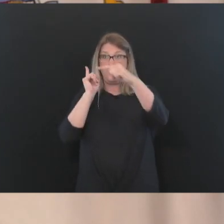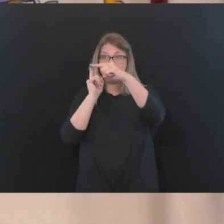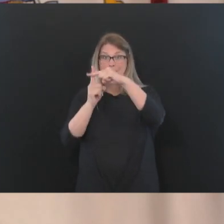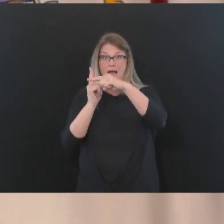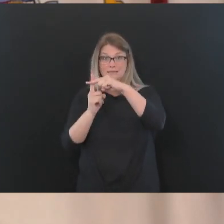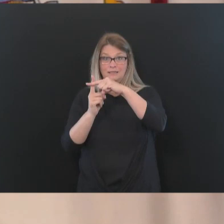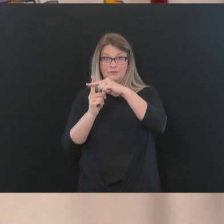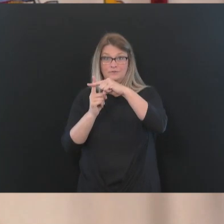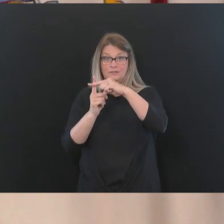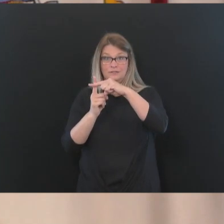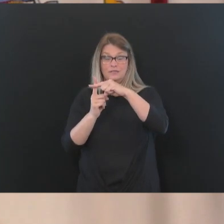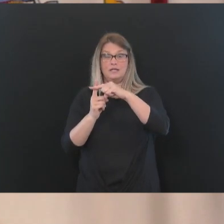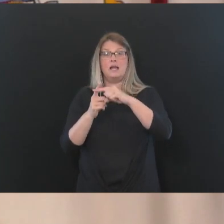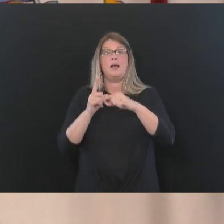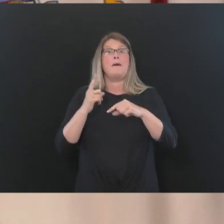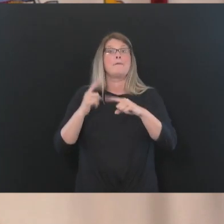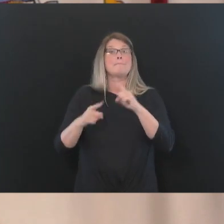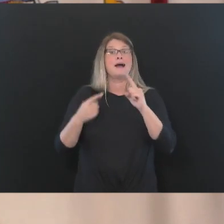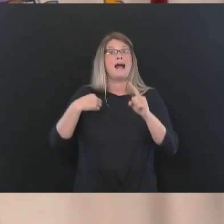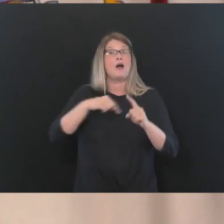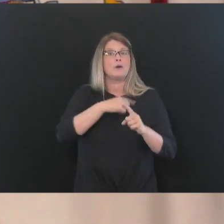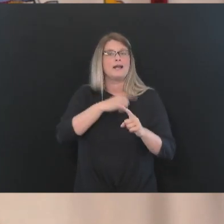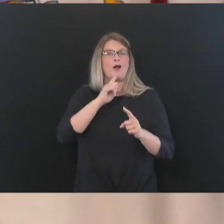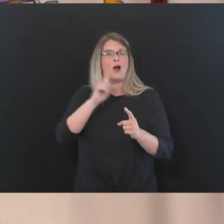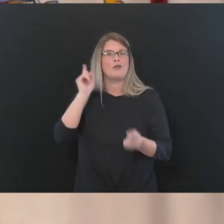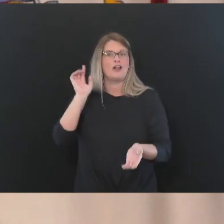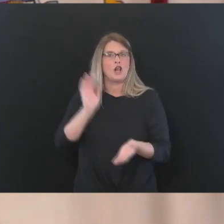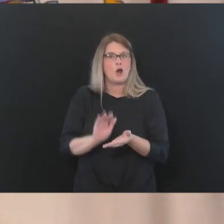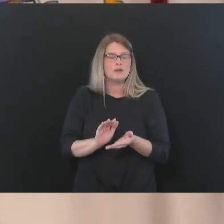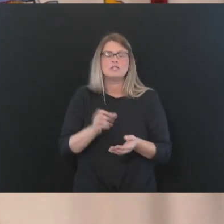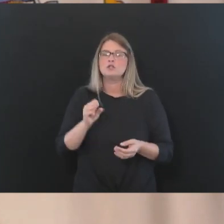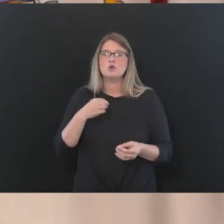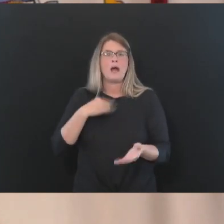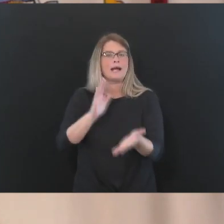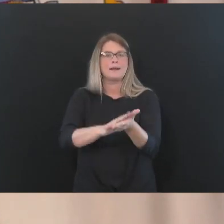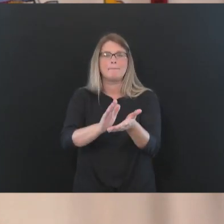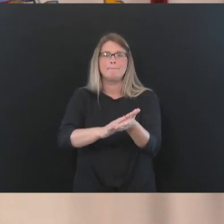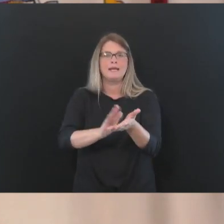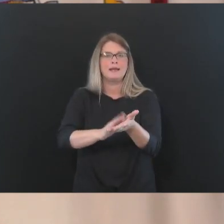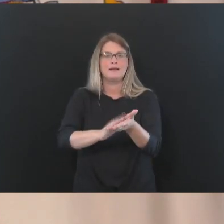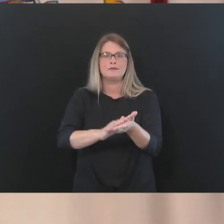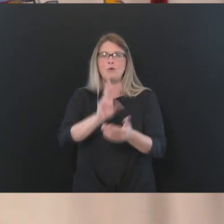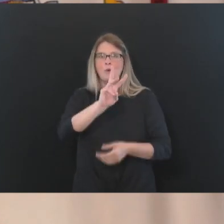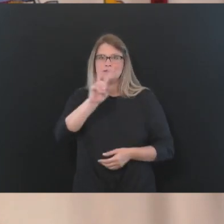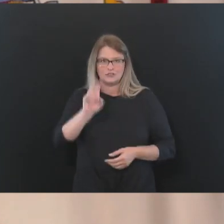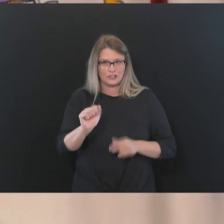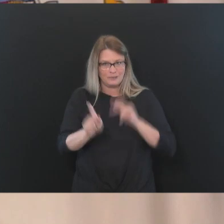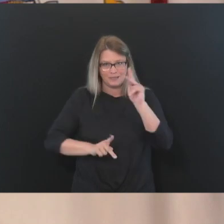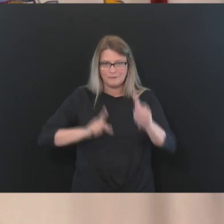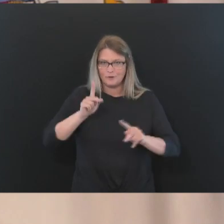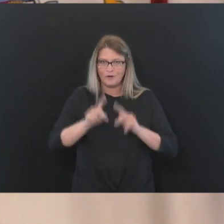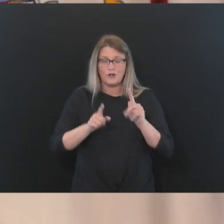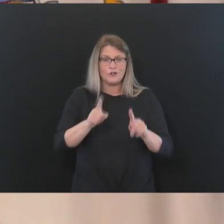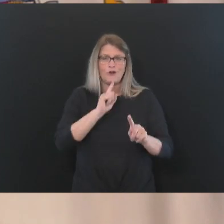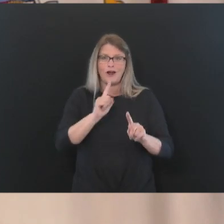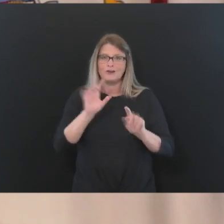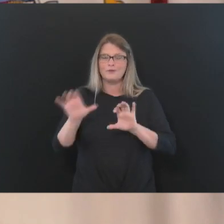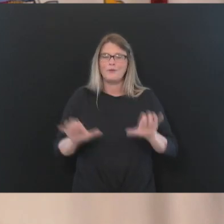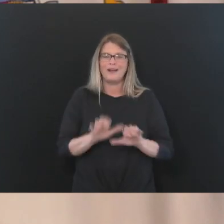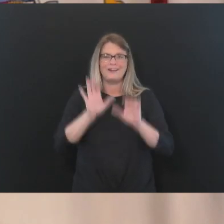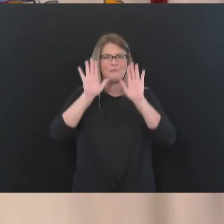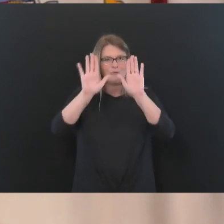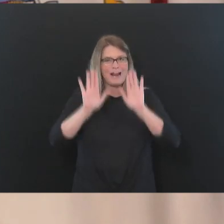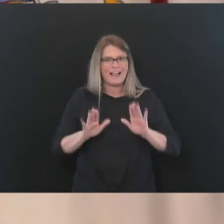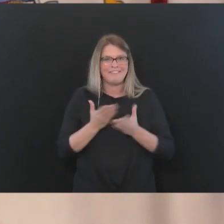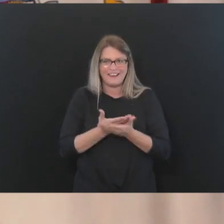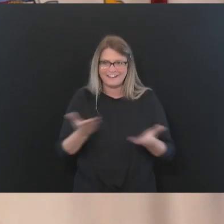the lowest. And so I commend all West Virginians again and again. You're doing great stuff.